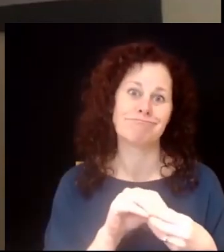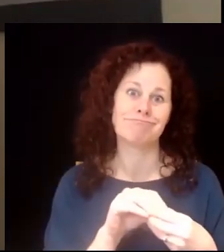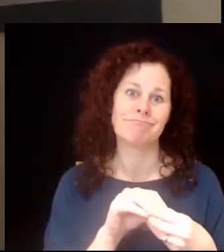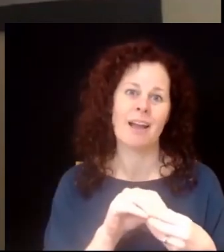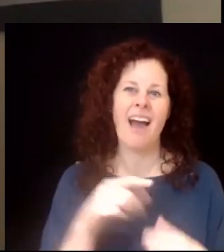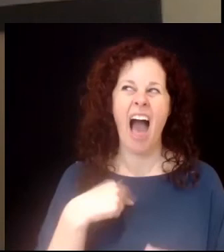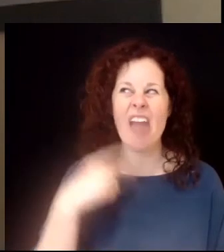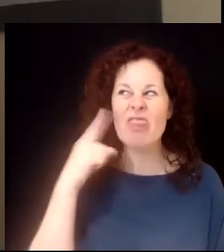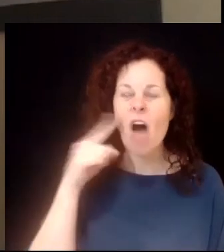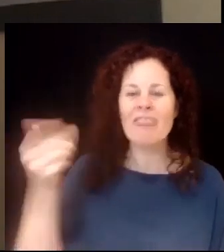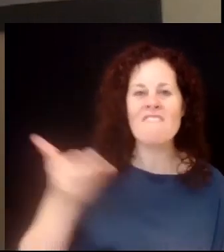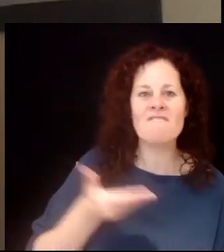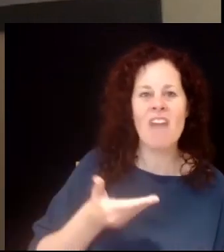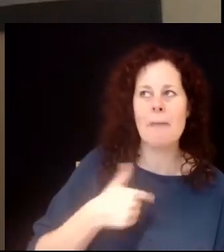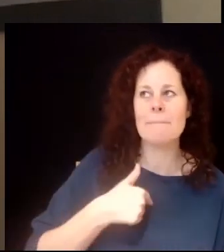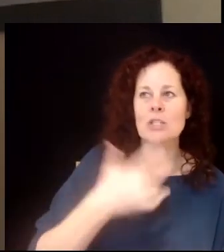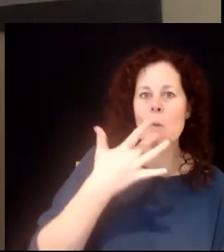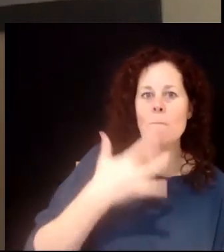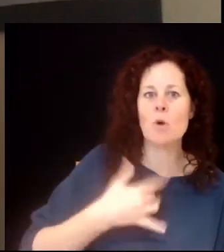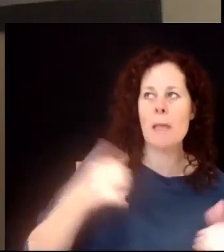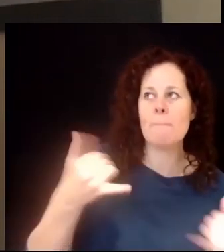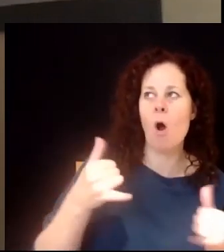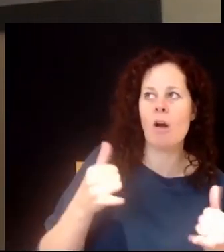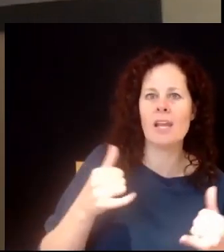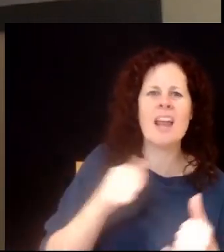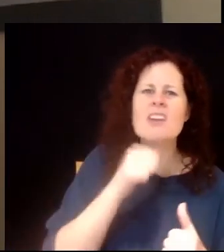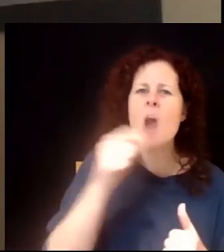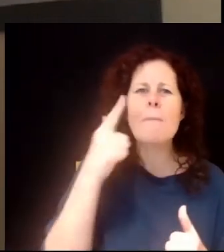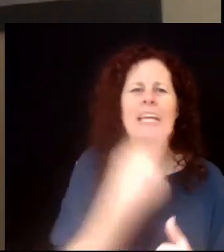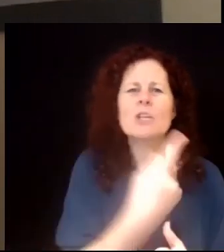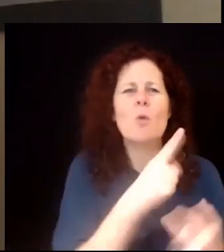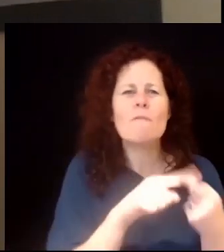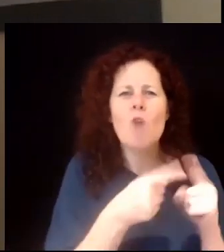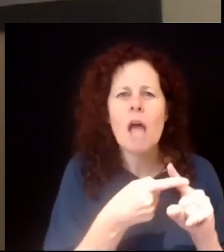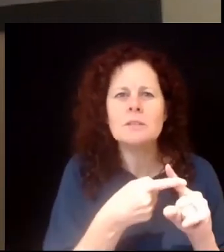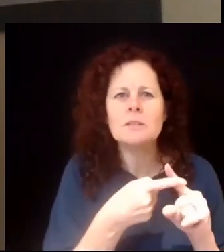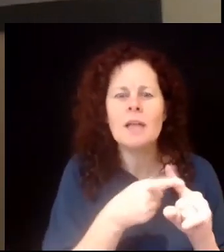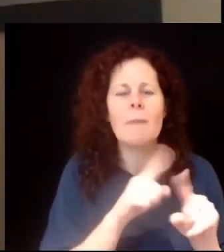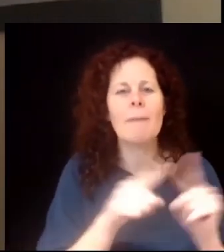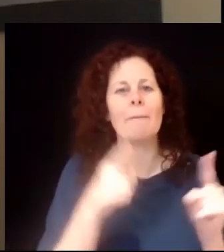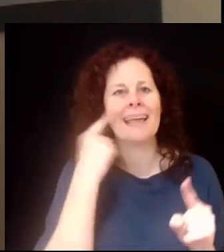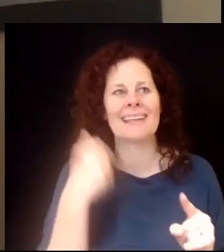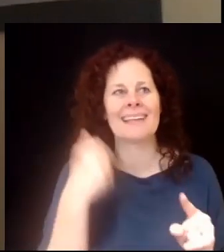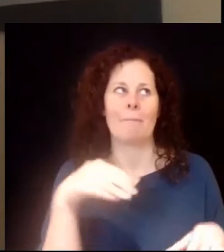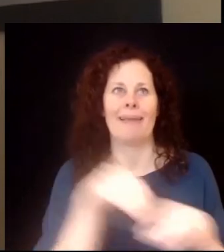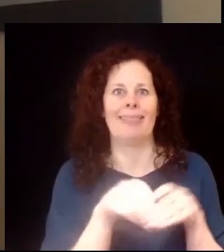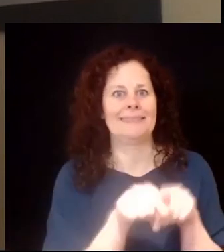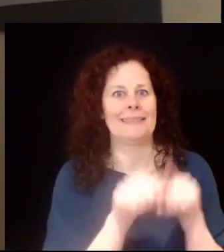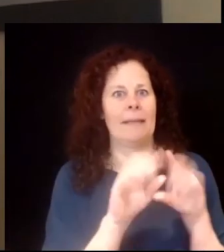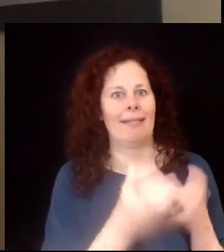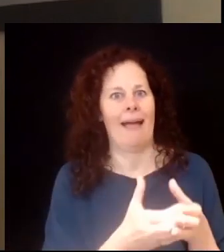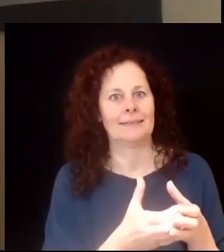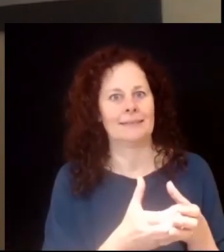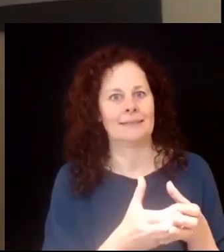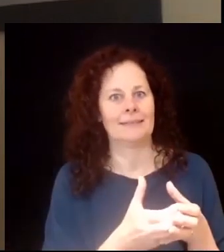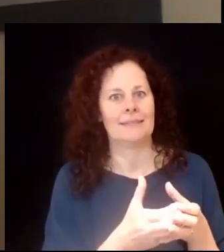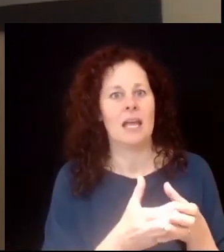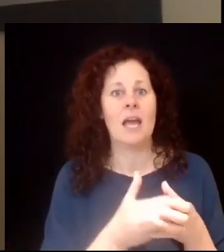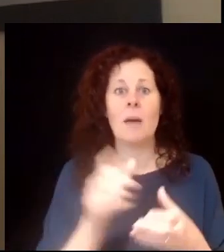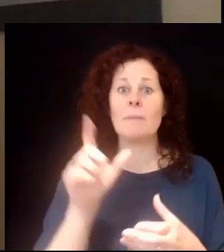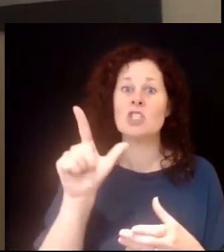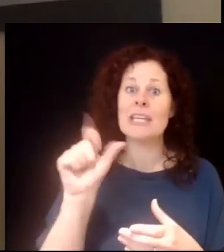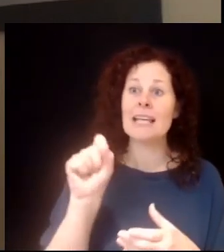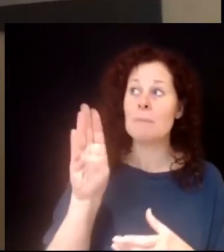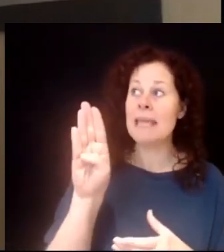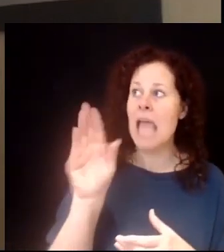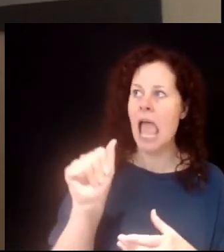was just invited to somebody's birthday party because I was in their class, not because I was their friend. But I didn't feel